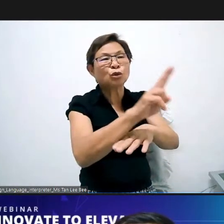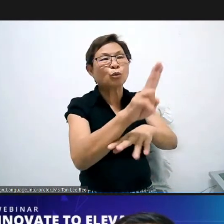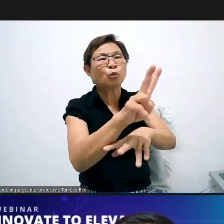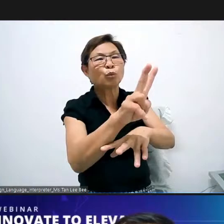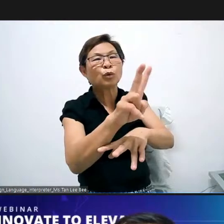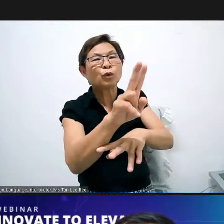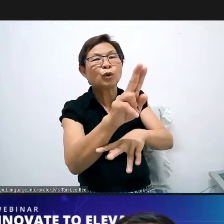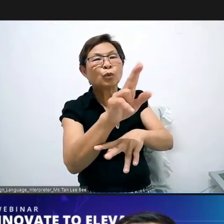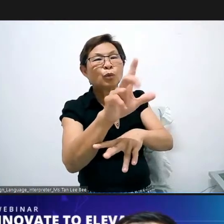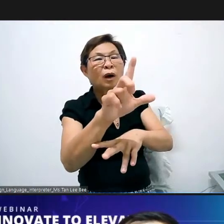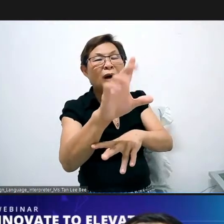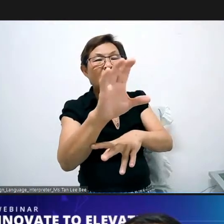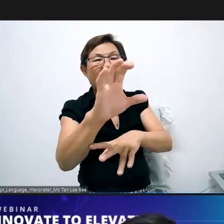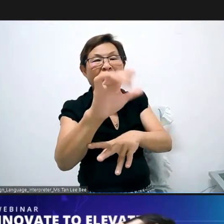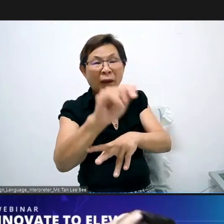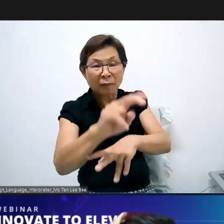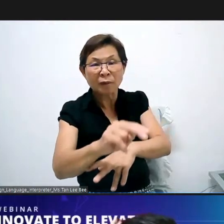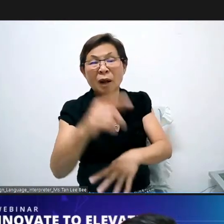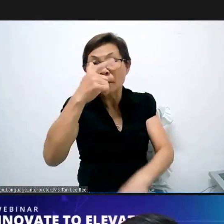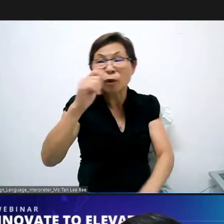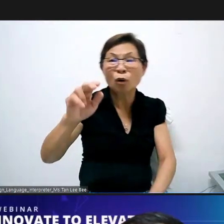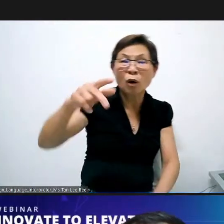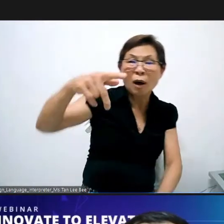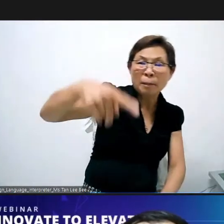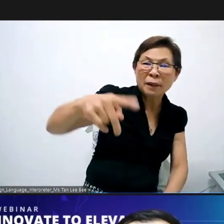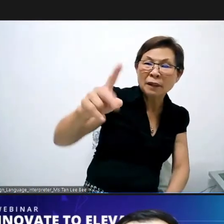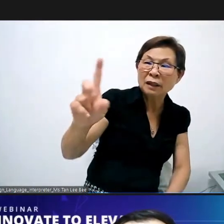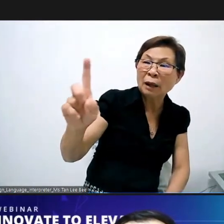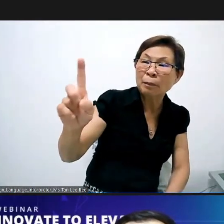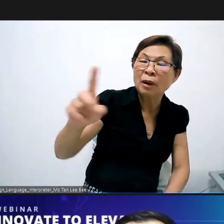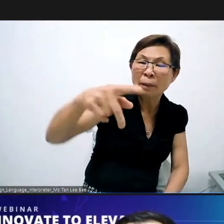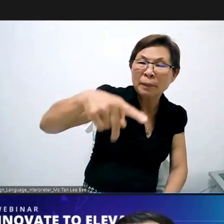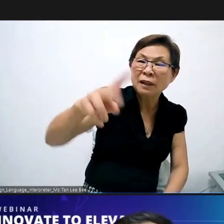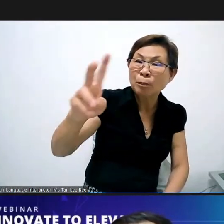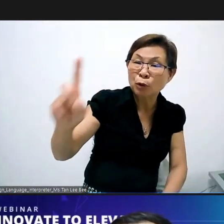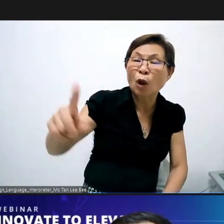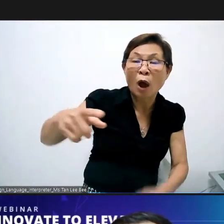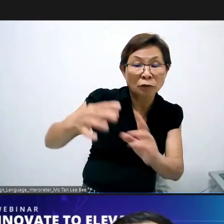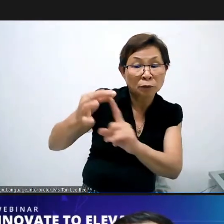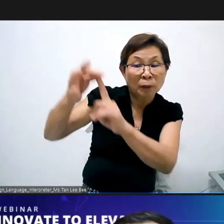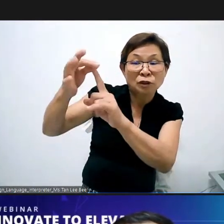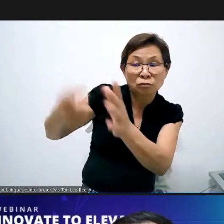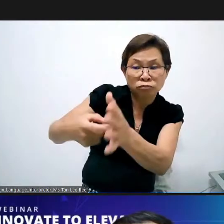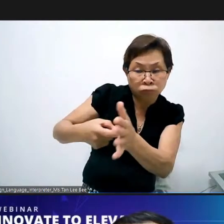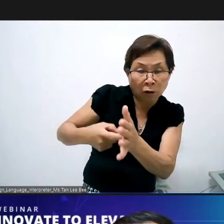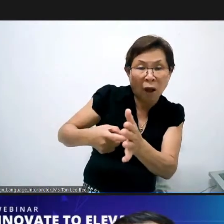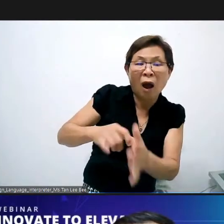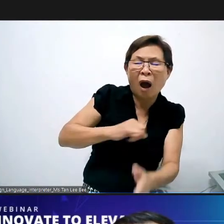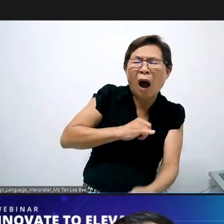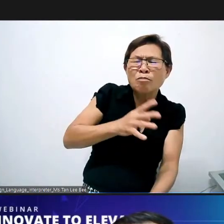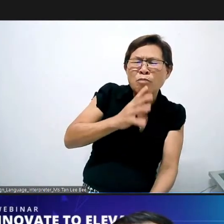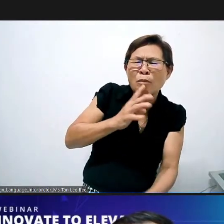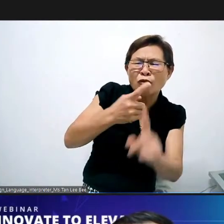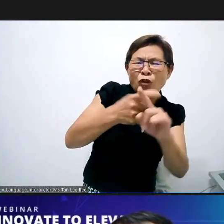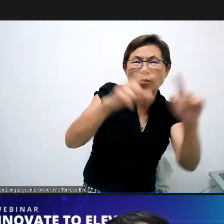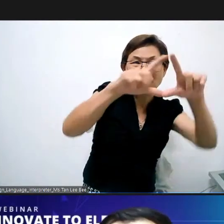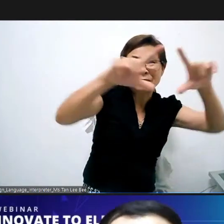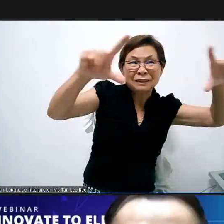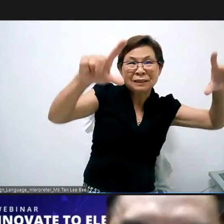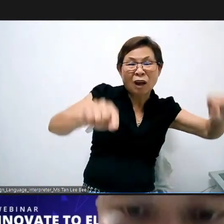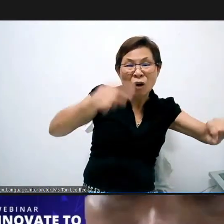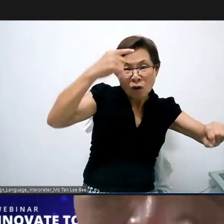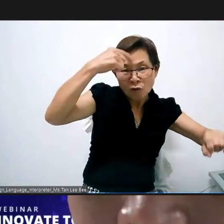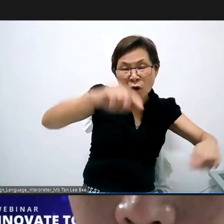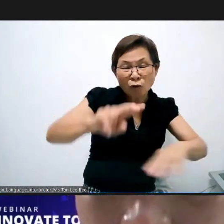of PWD they have specific requirement. As I mentioned from the slide, that for example